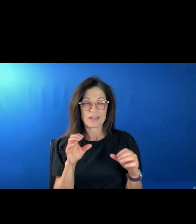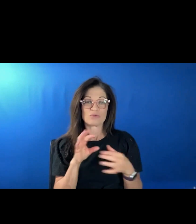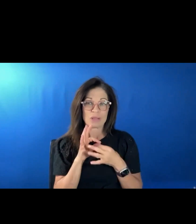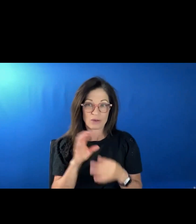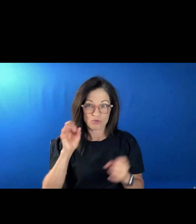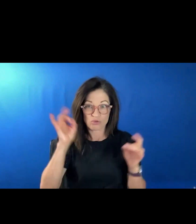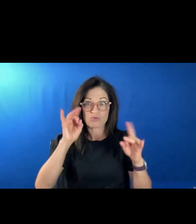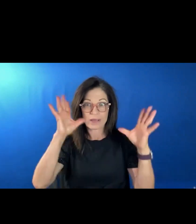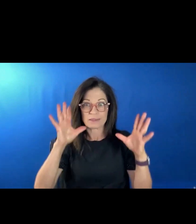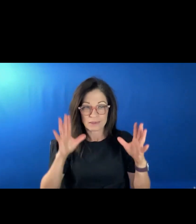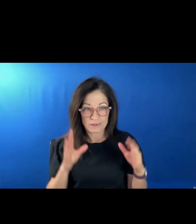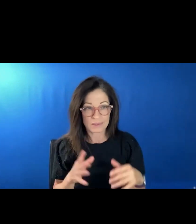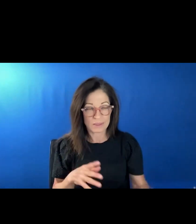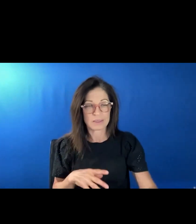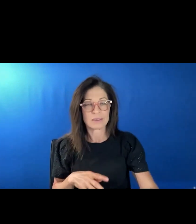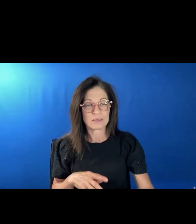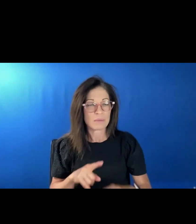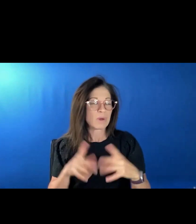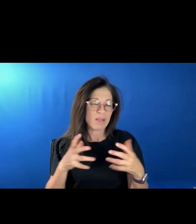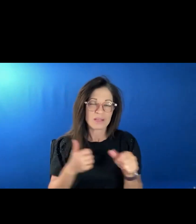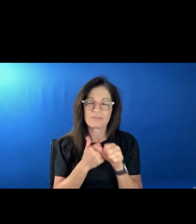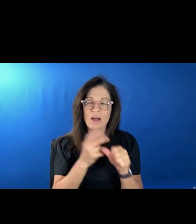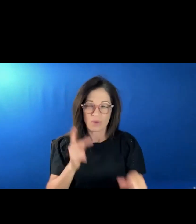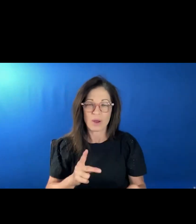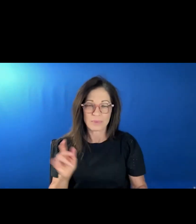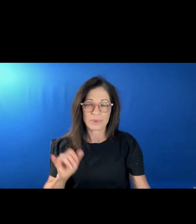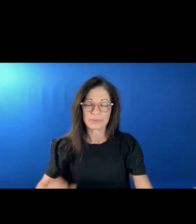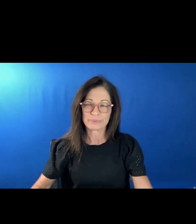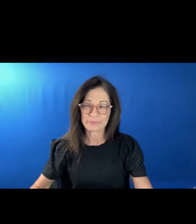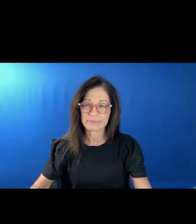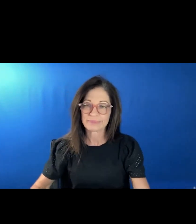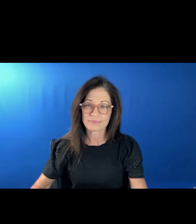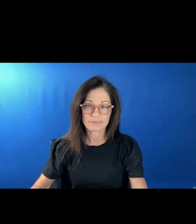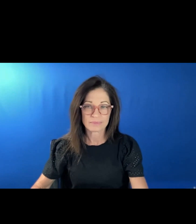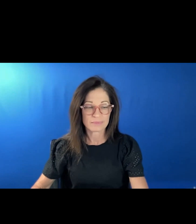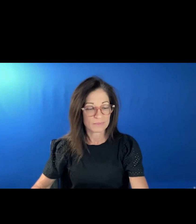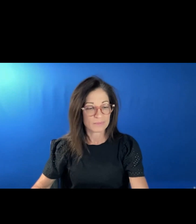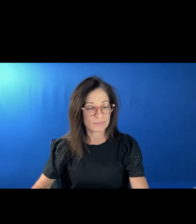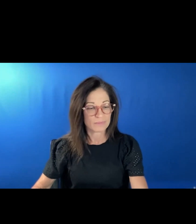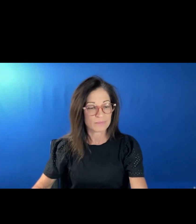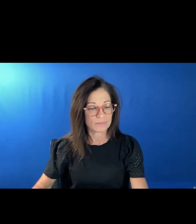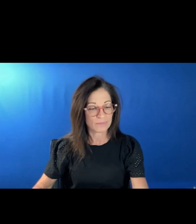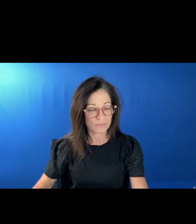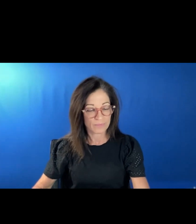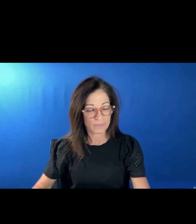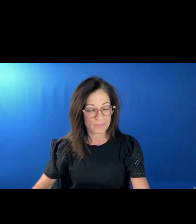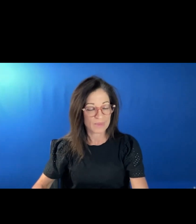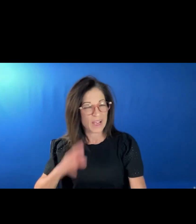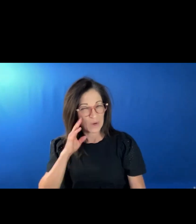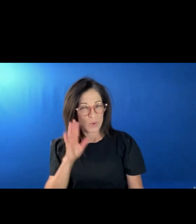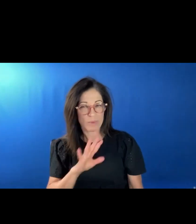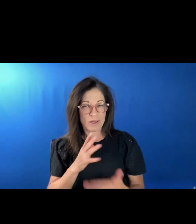but a lot of it is just follow-up support. So I know we're about out of time.